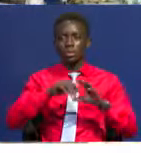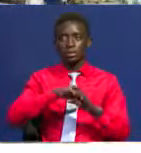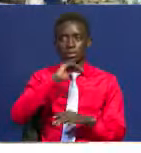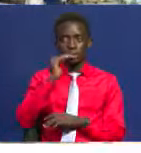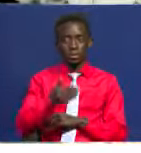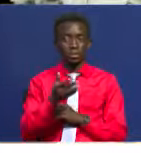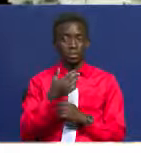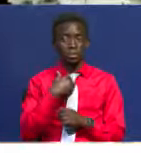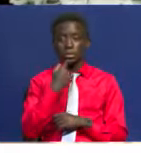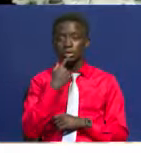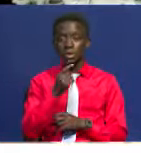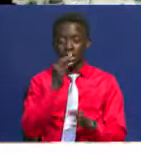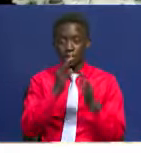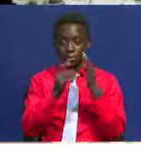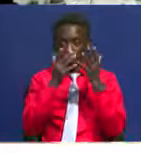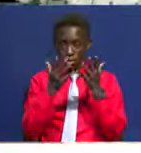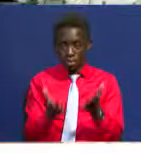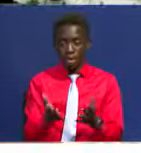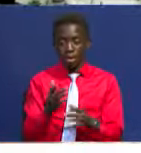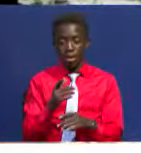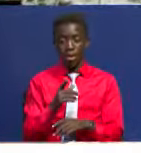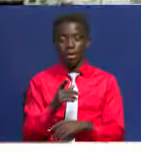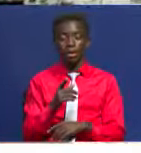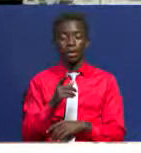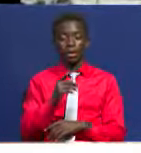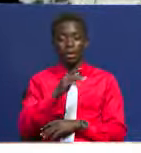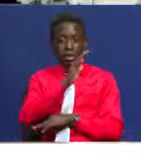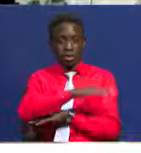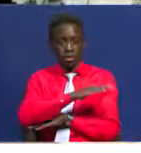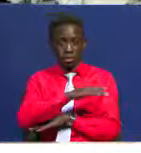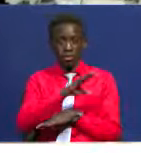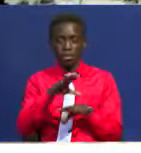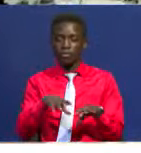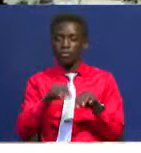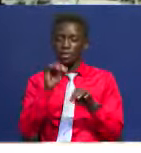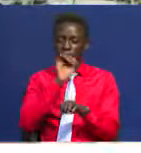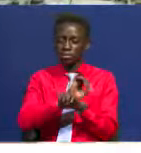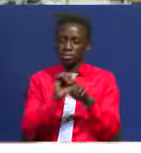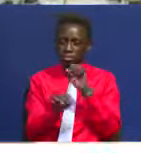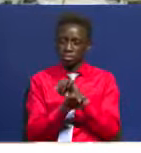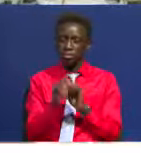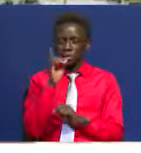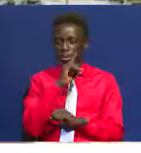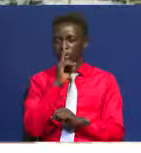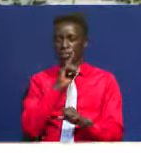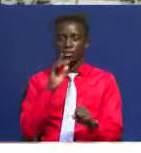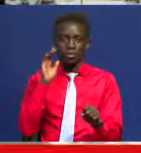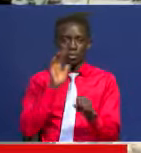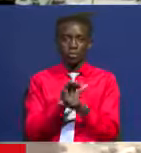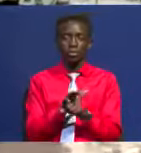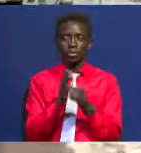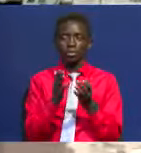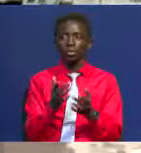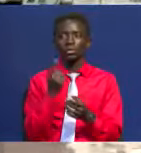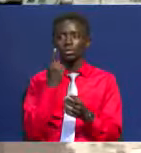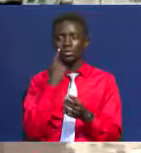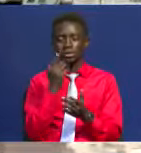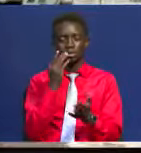you, if you were here that day in the evening, the kind of clutter that was here was a lot. It looked a bit